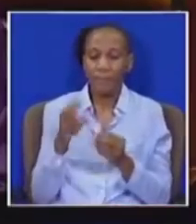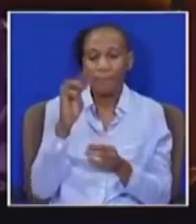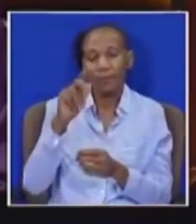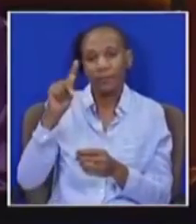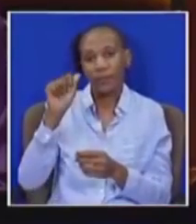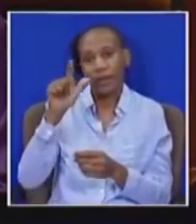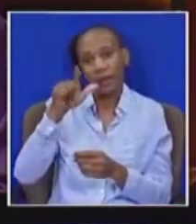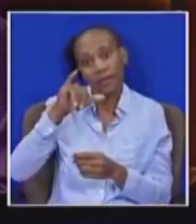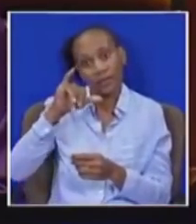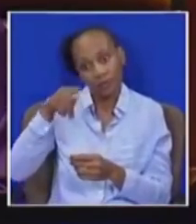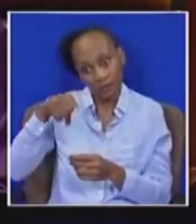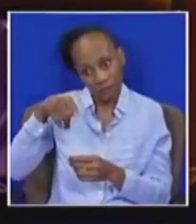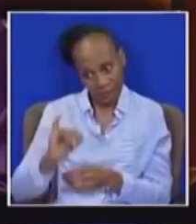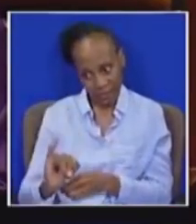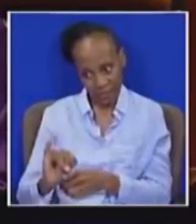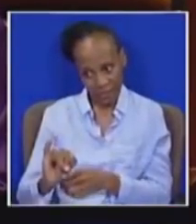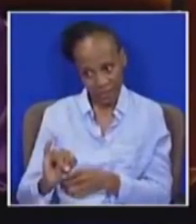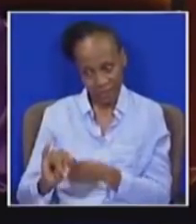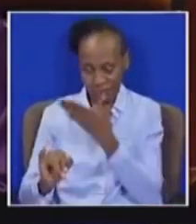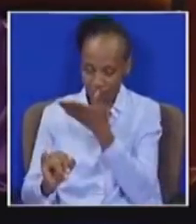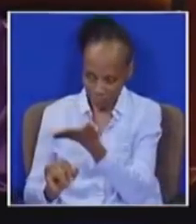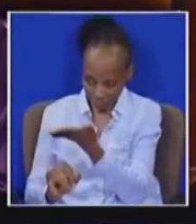Mkhalipi, please